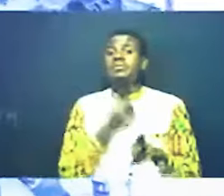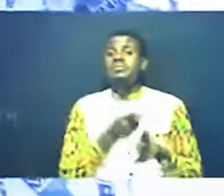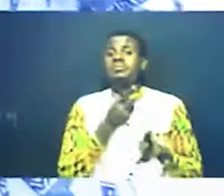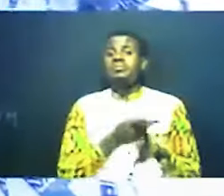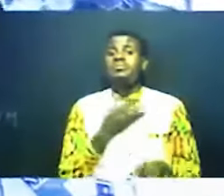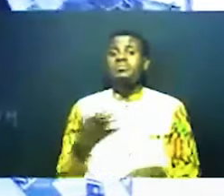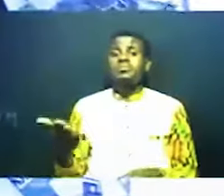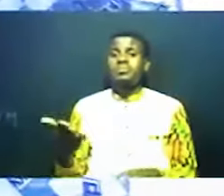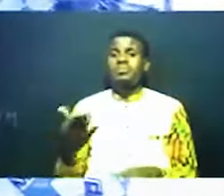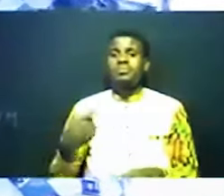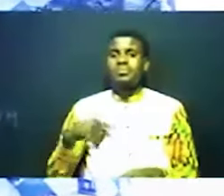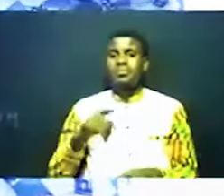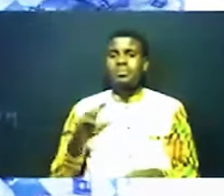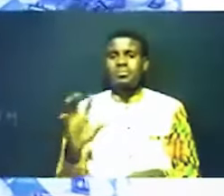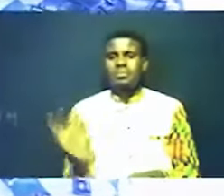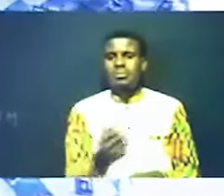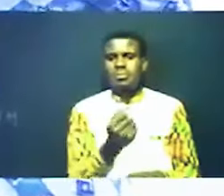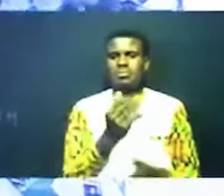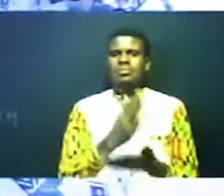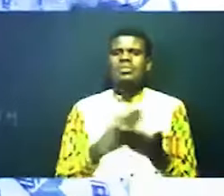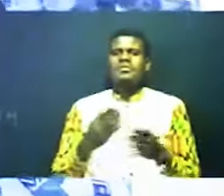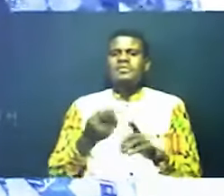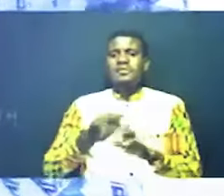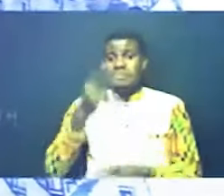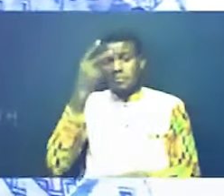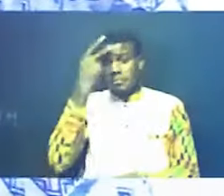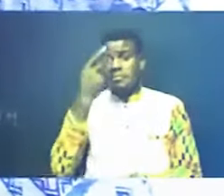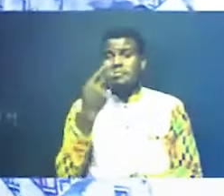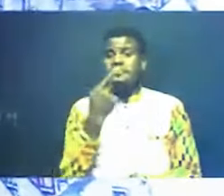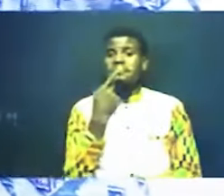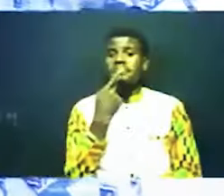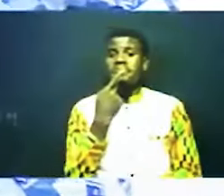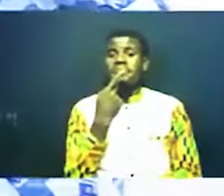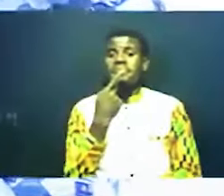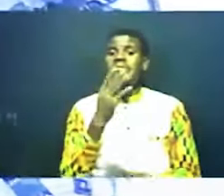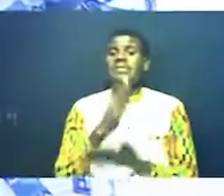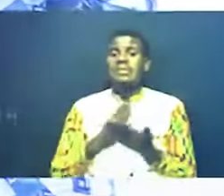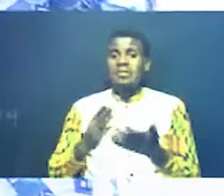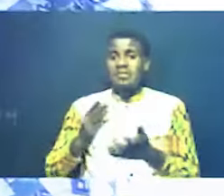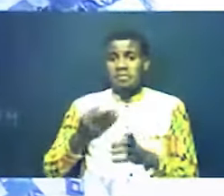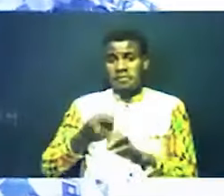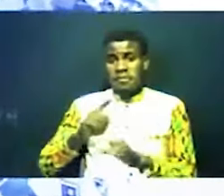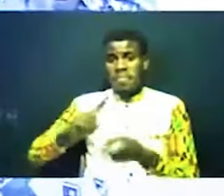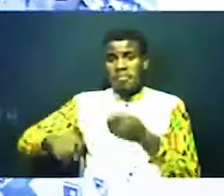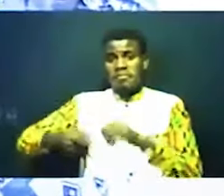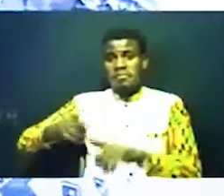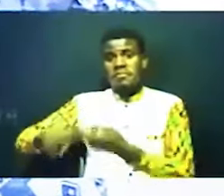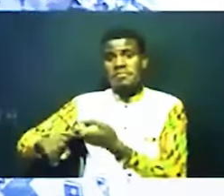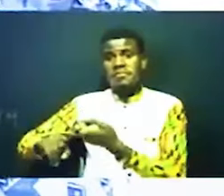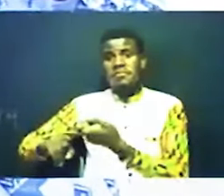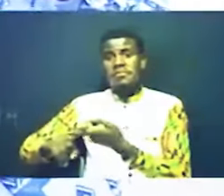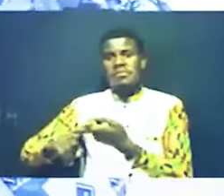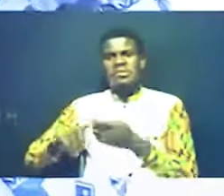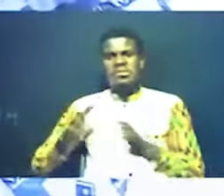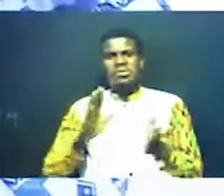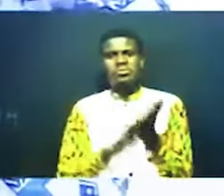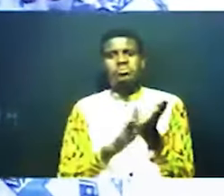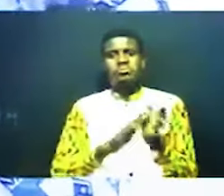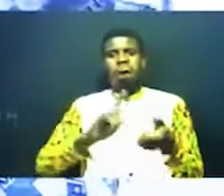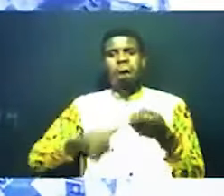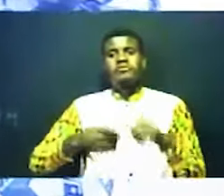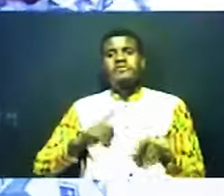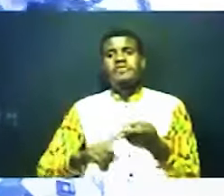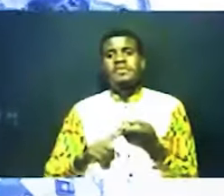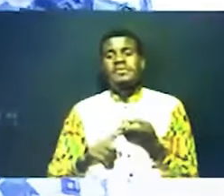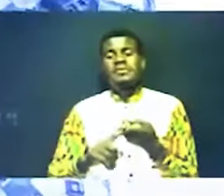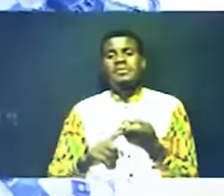esie yebu. We are picking some from our parents. Yes, se bi efri yawofo ho. Some from friends. E bi fi namfofo ho. Schoolmates. E bi